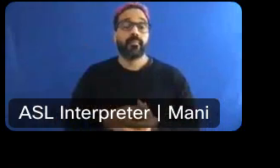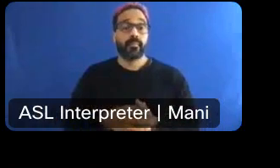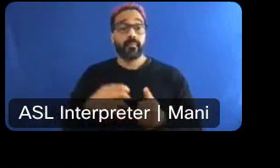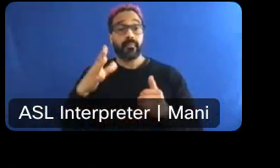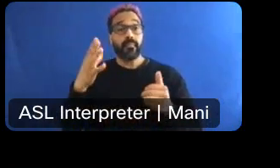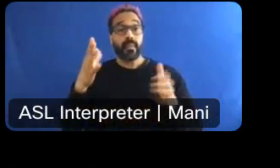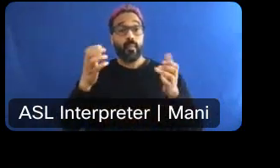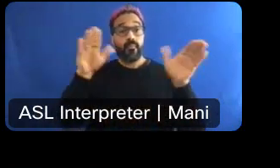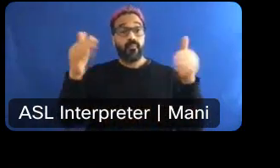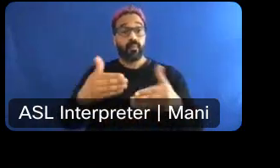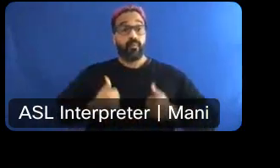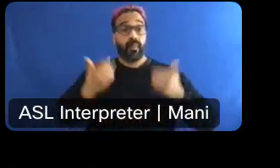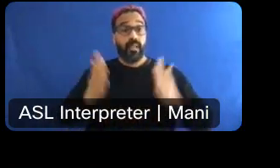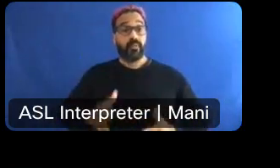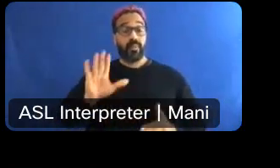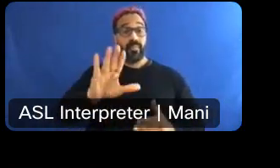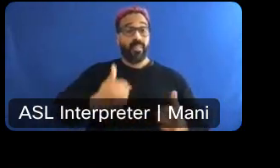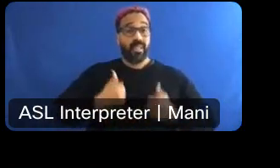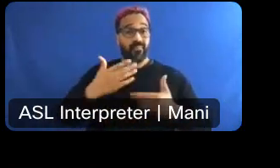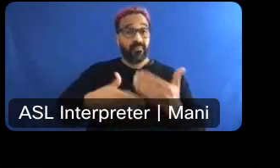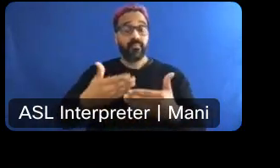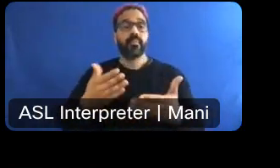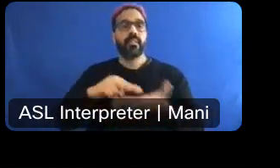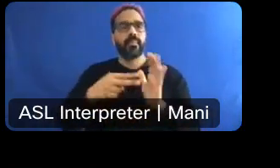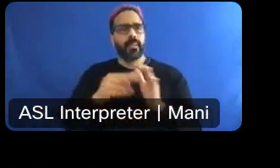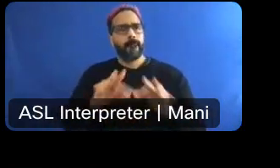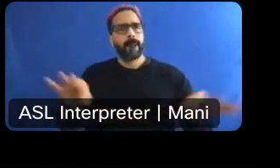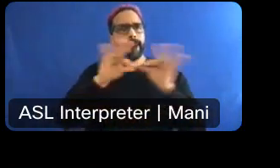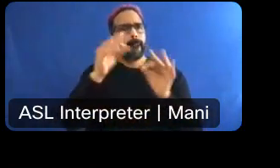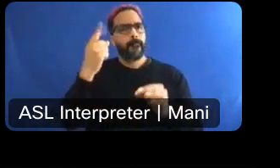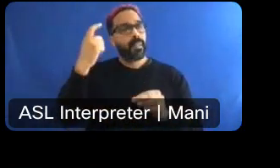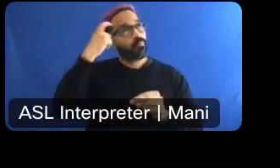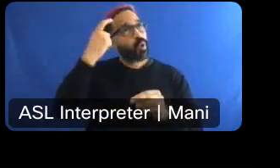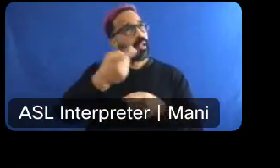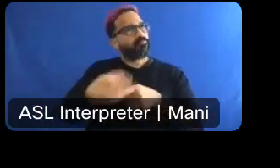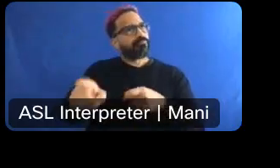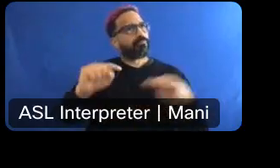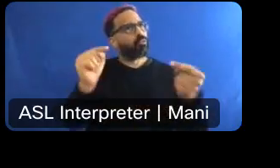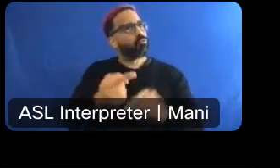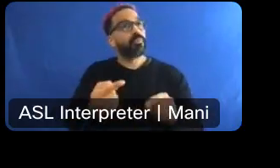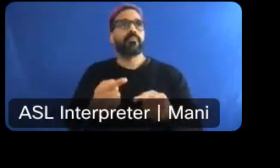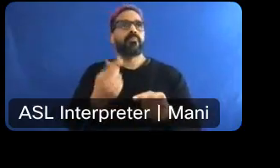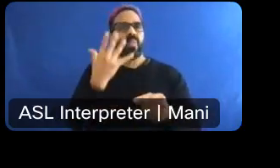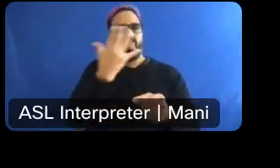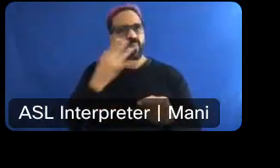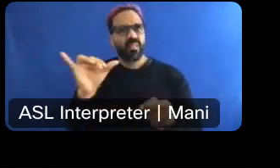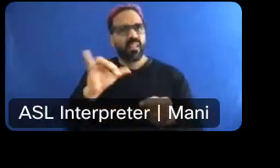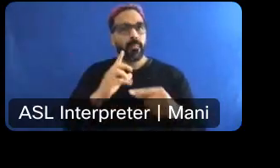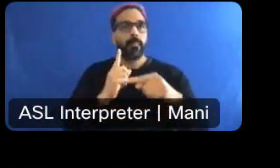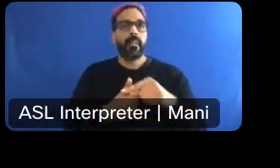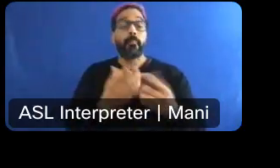we understand what a brain injury is and how it may show up in domestic violence situations.